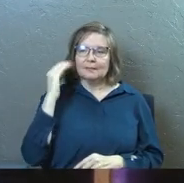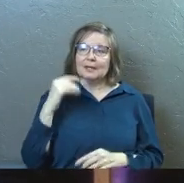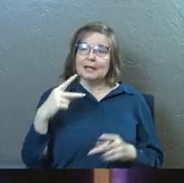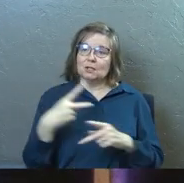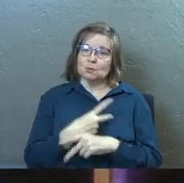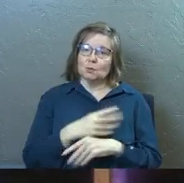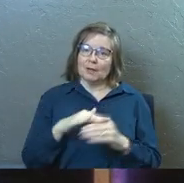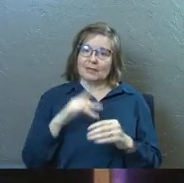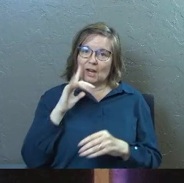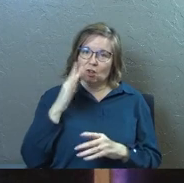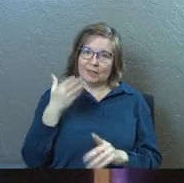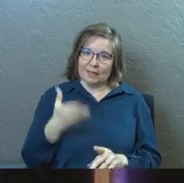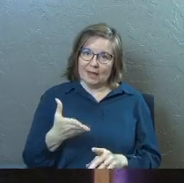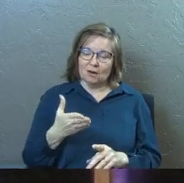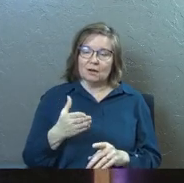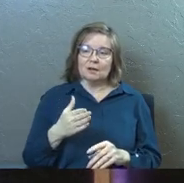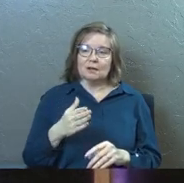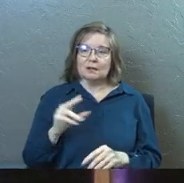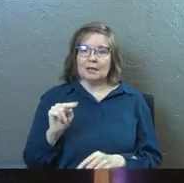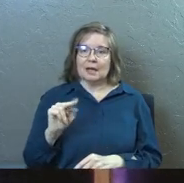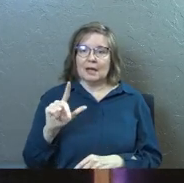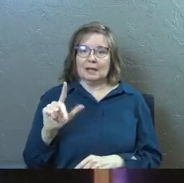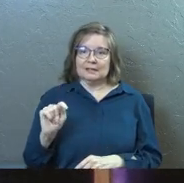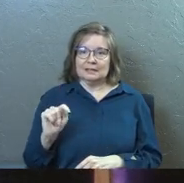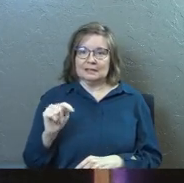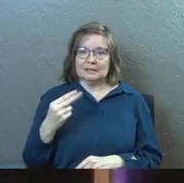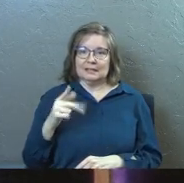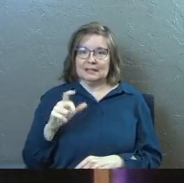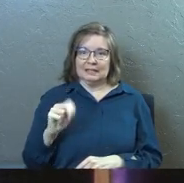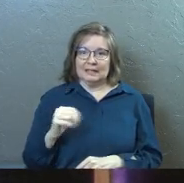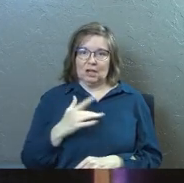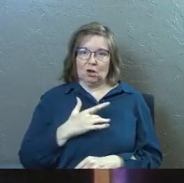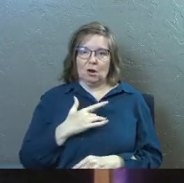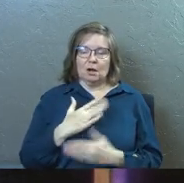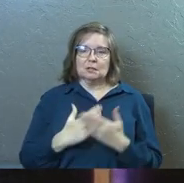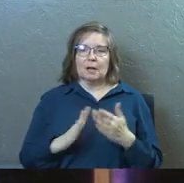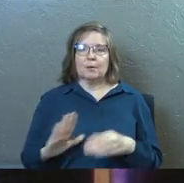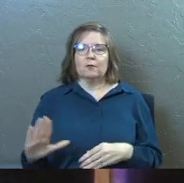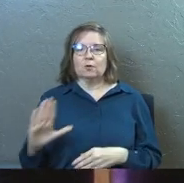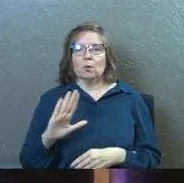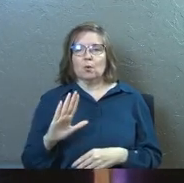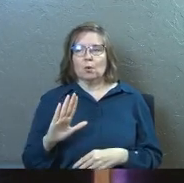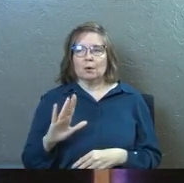even worse than it looks there. The NLT says heathen at heart. Some of your